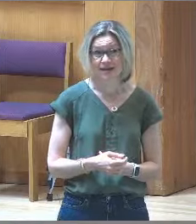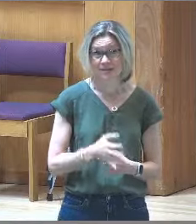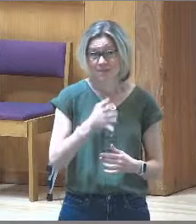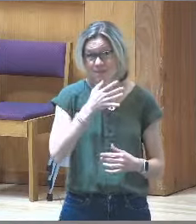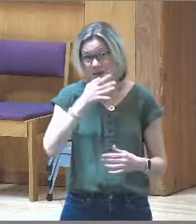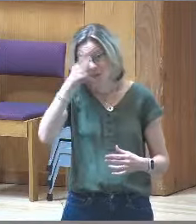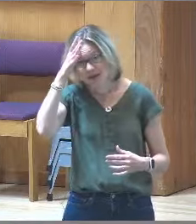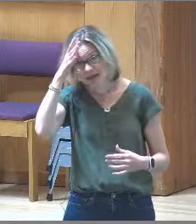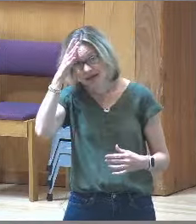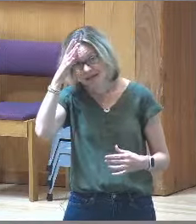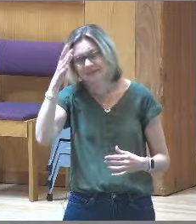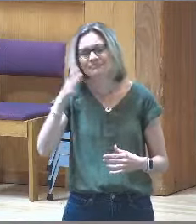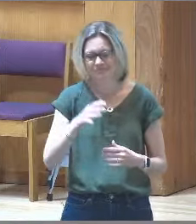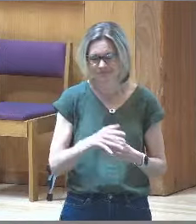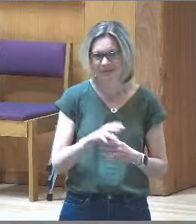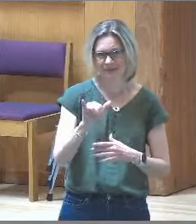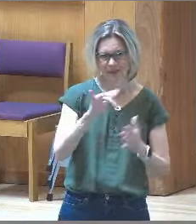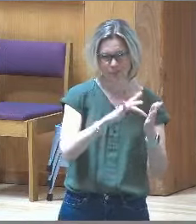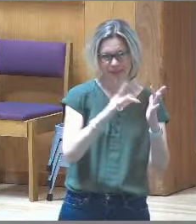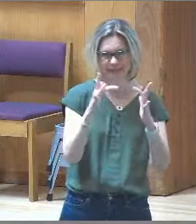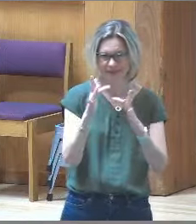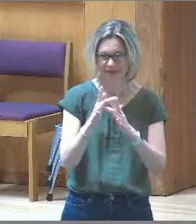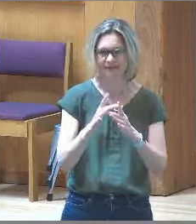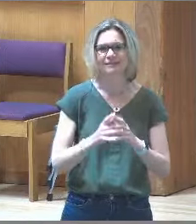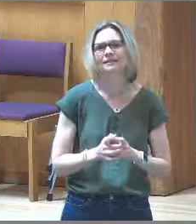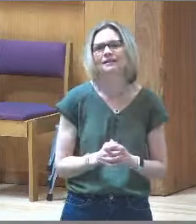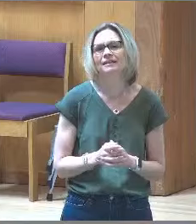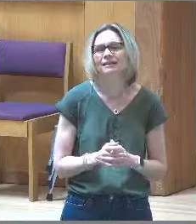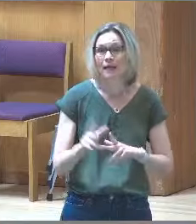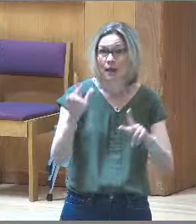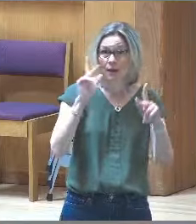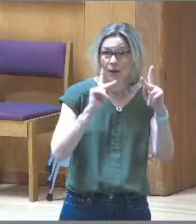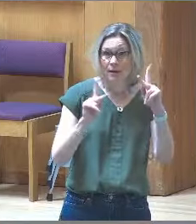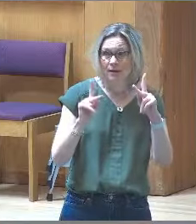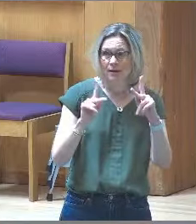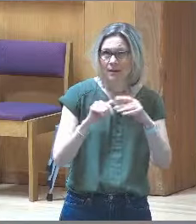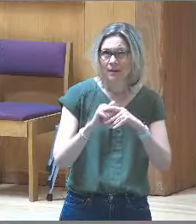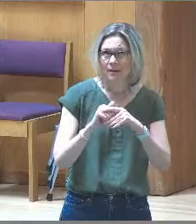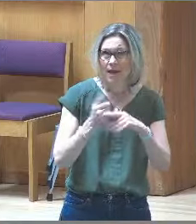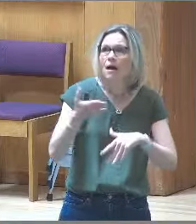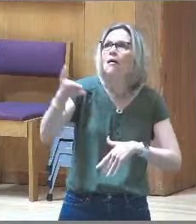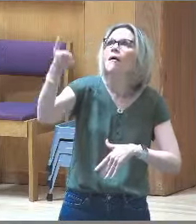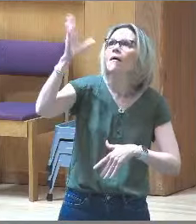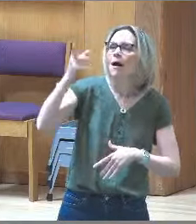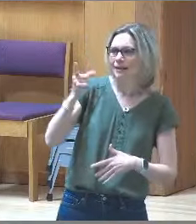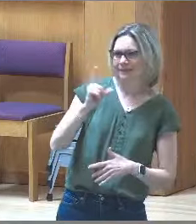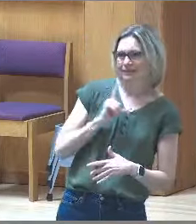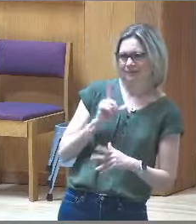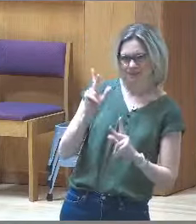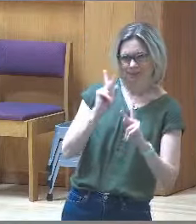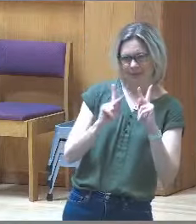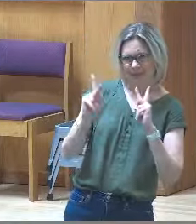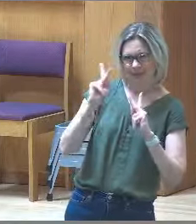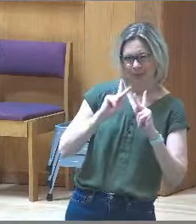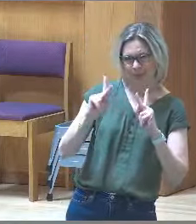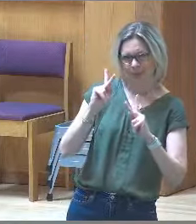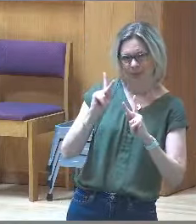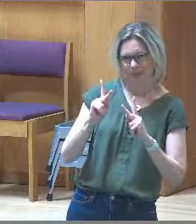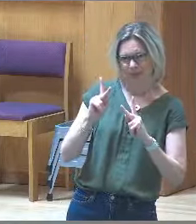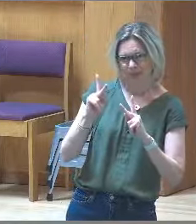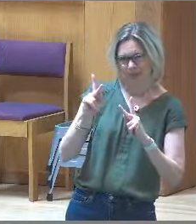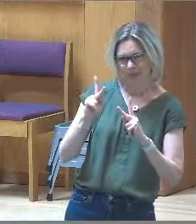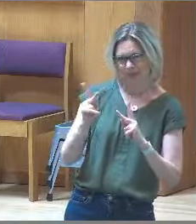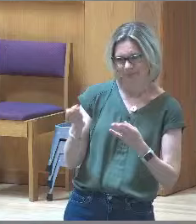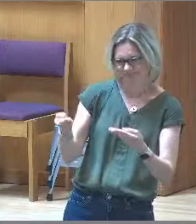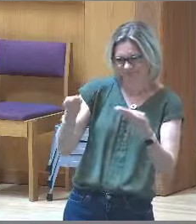Parents. And that's what Jesus is remembering. God gives us the people who provide and helps